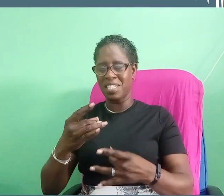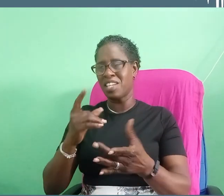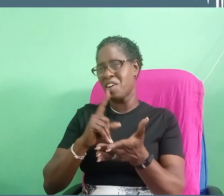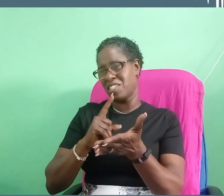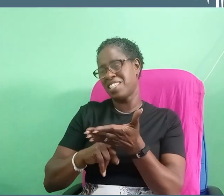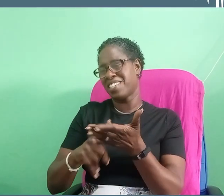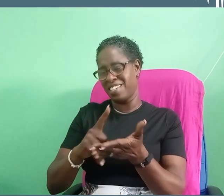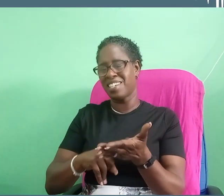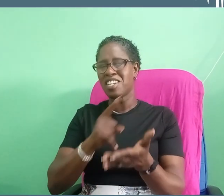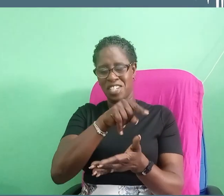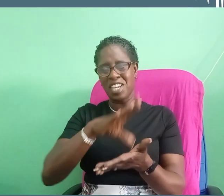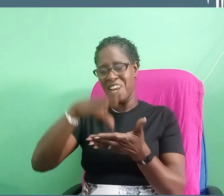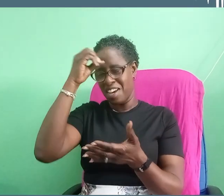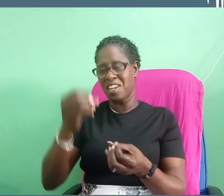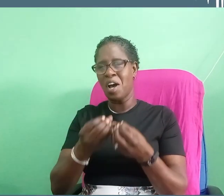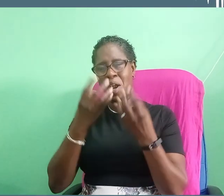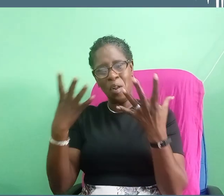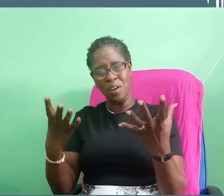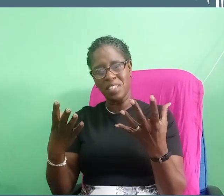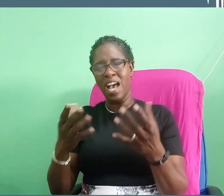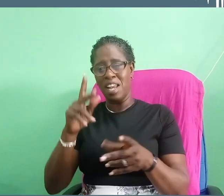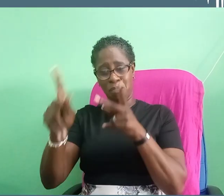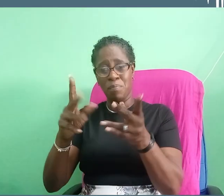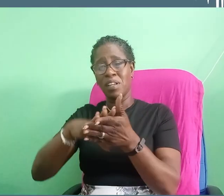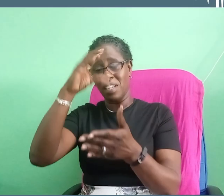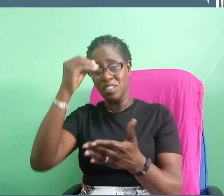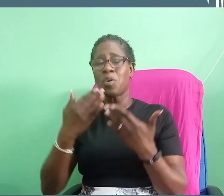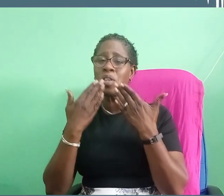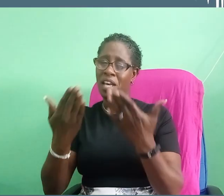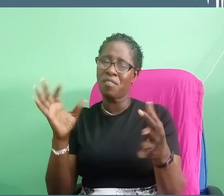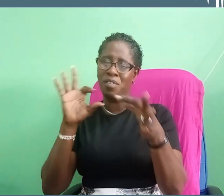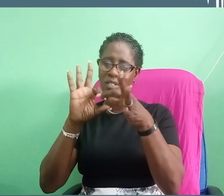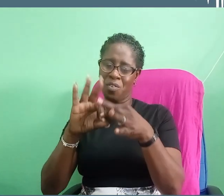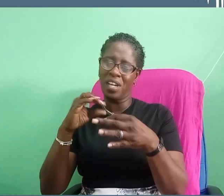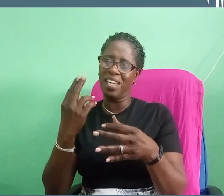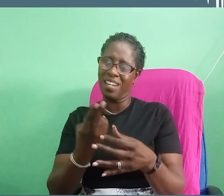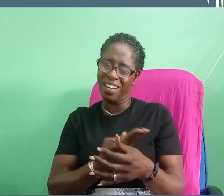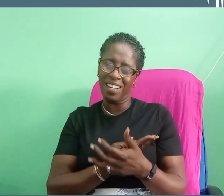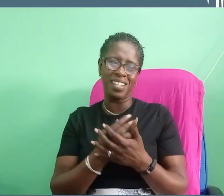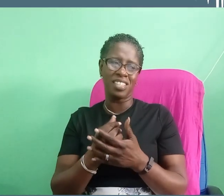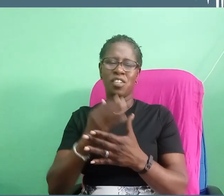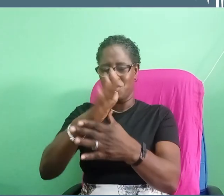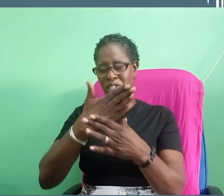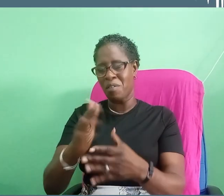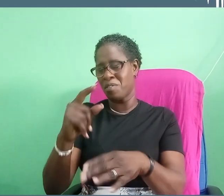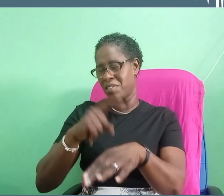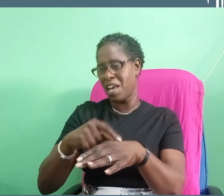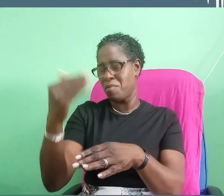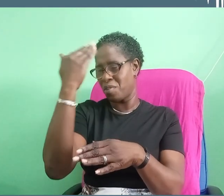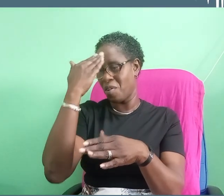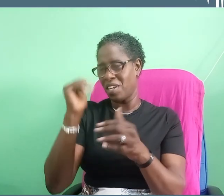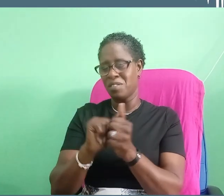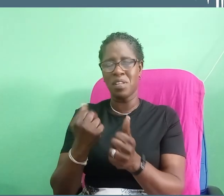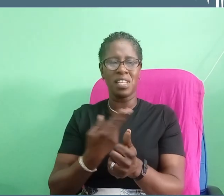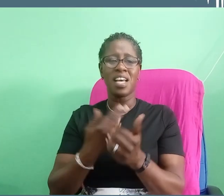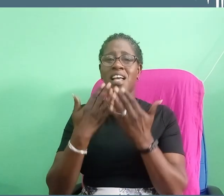learned a lot, and for sure our audience as well. So thank you again for joining us, sharing your time and your knowledge and your passion with us.